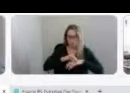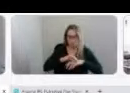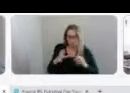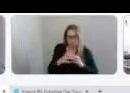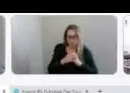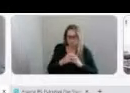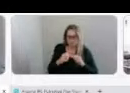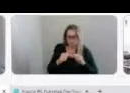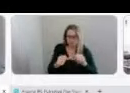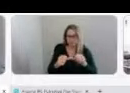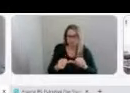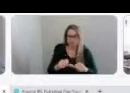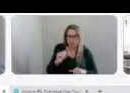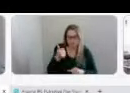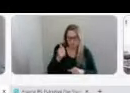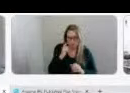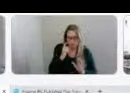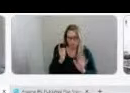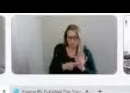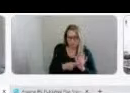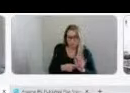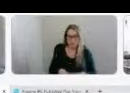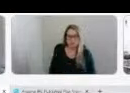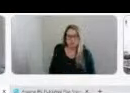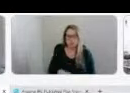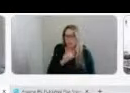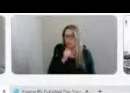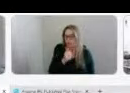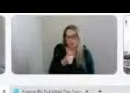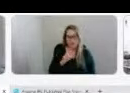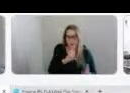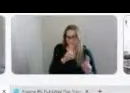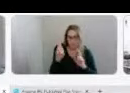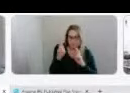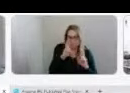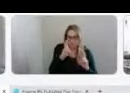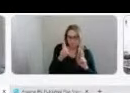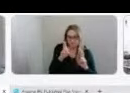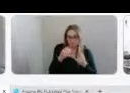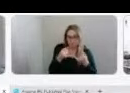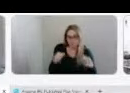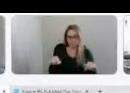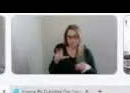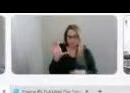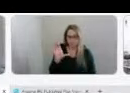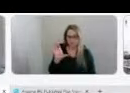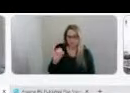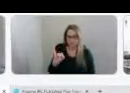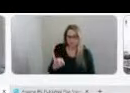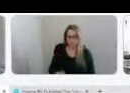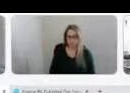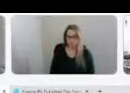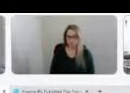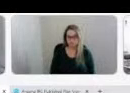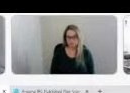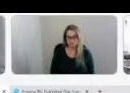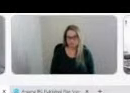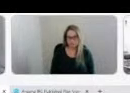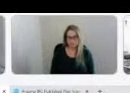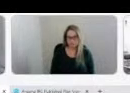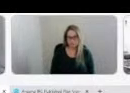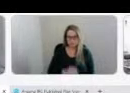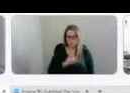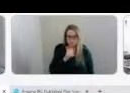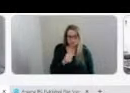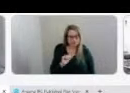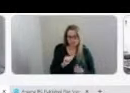or contiguous as others have noted it does not respect the boundaries of communities of interest and it is not